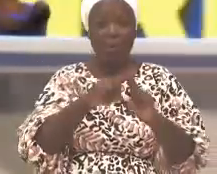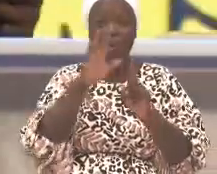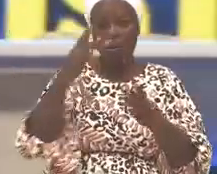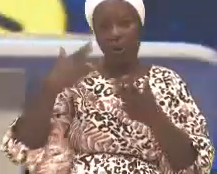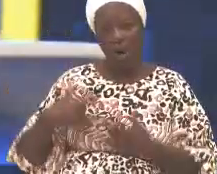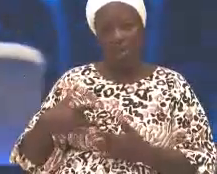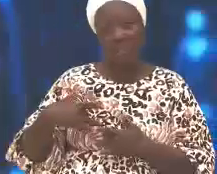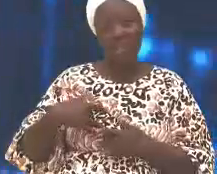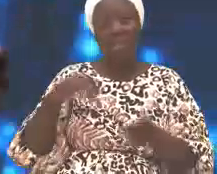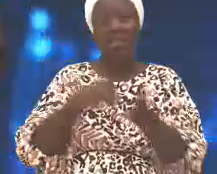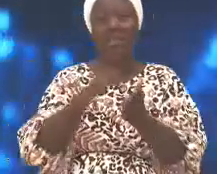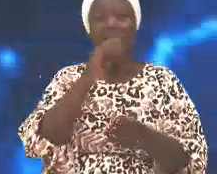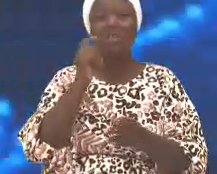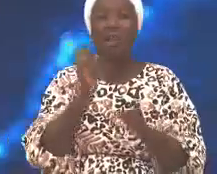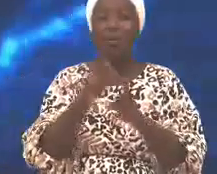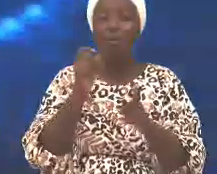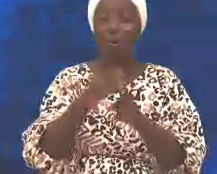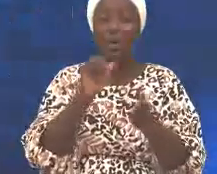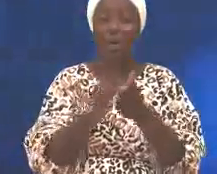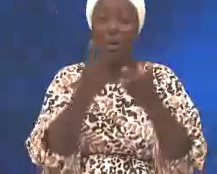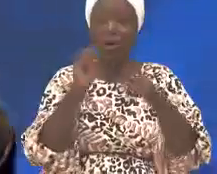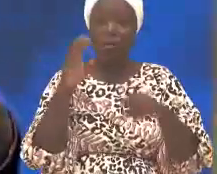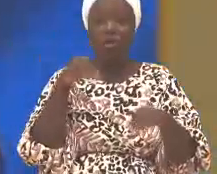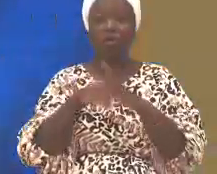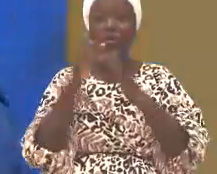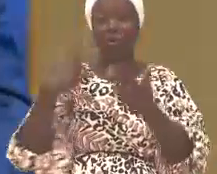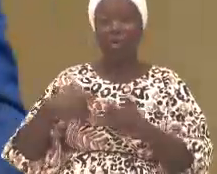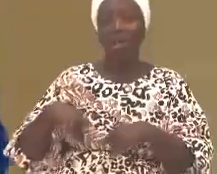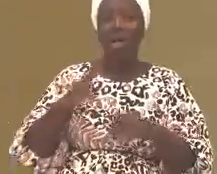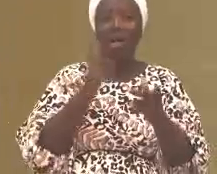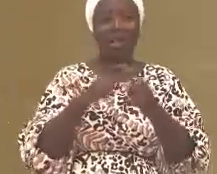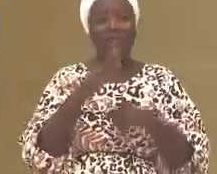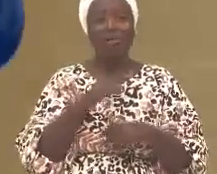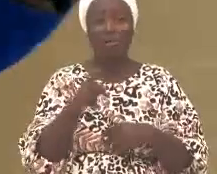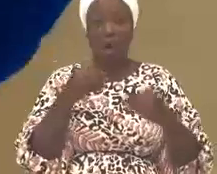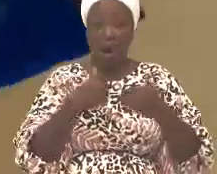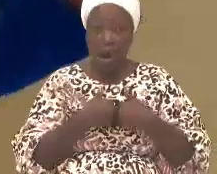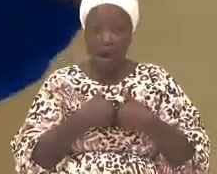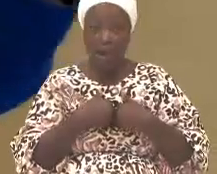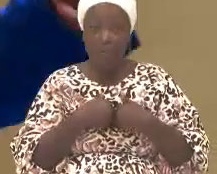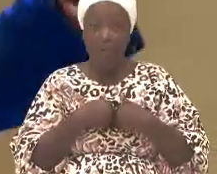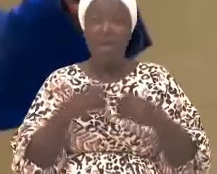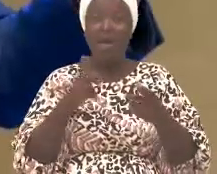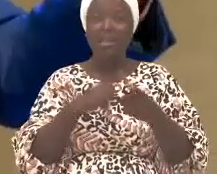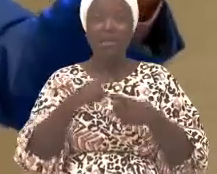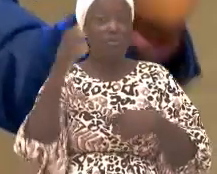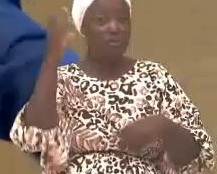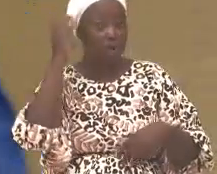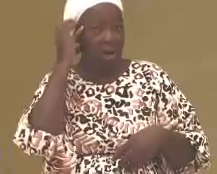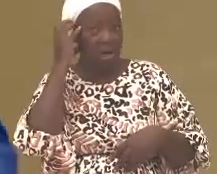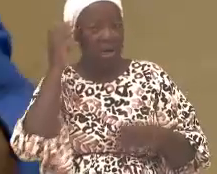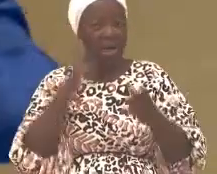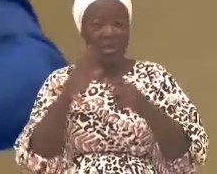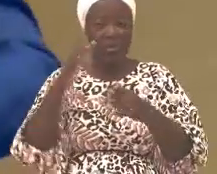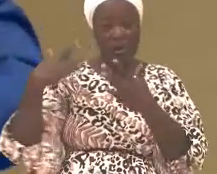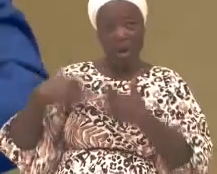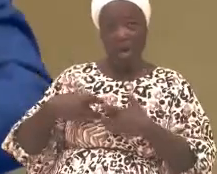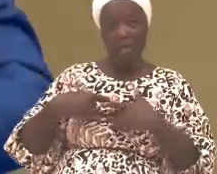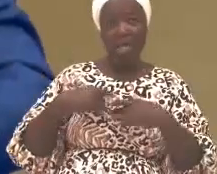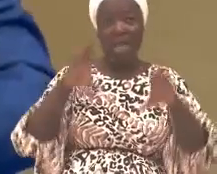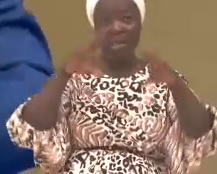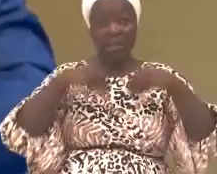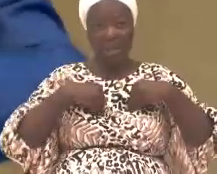the word that comes to your heart. And your heart, once your heart agrees, I will heal you,